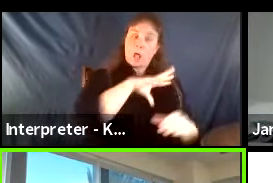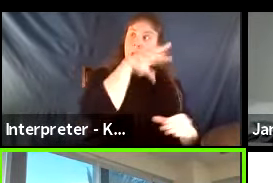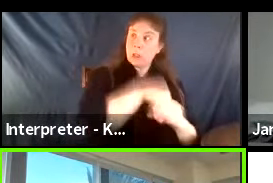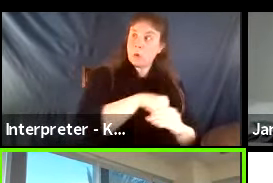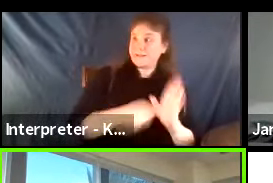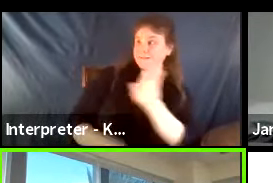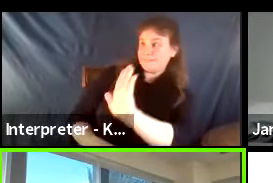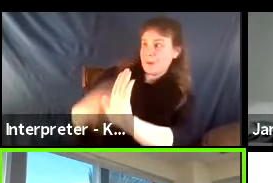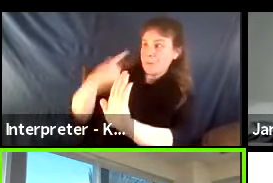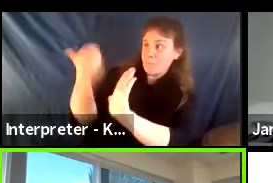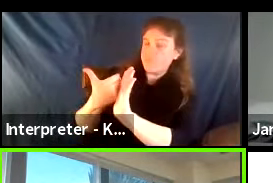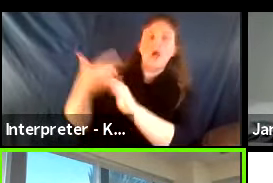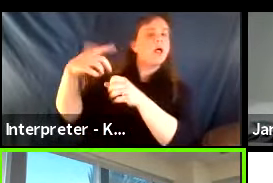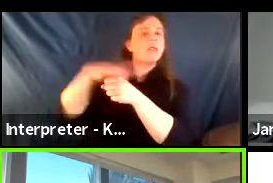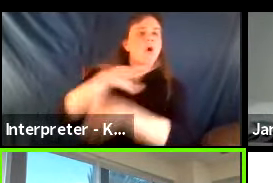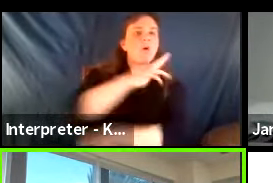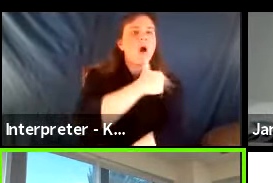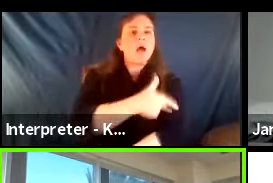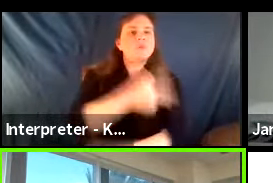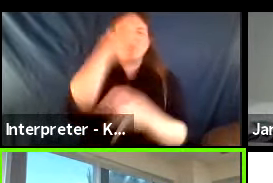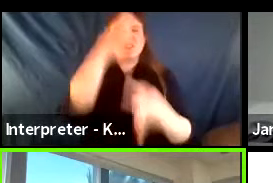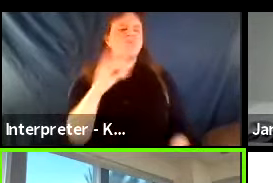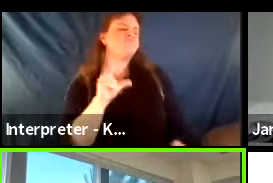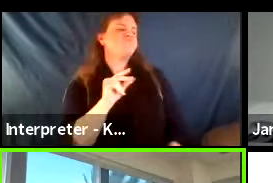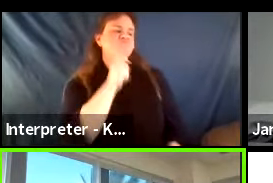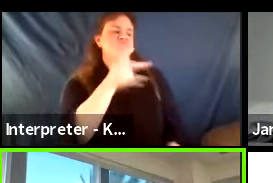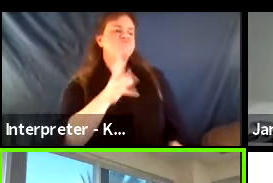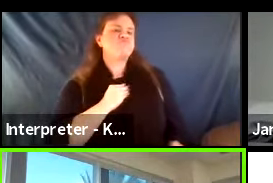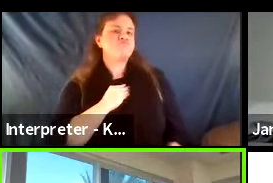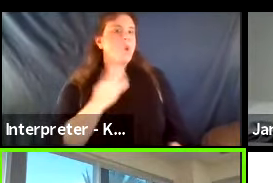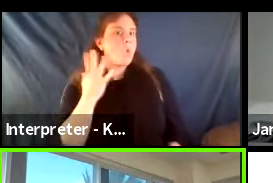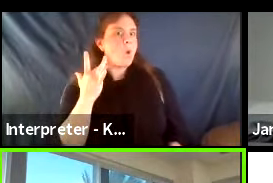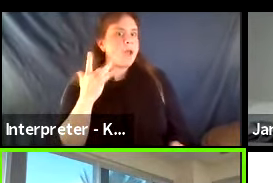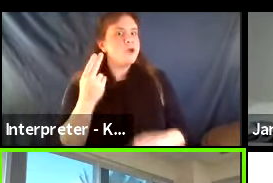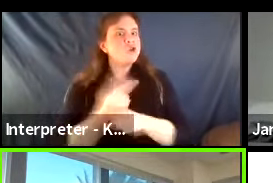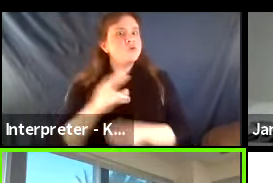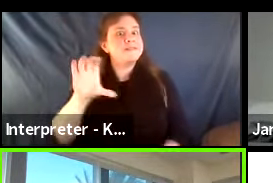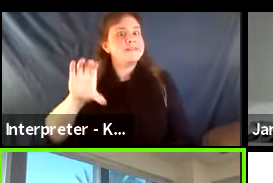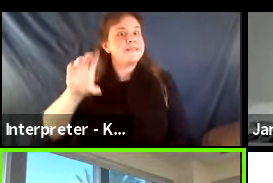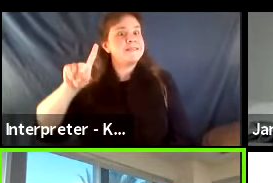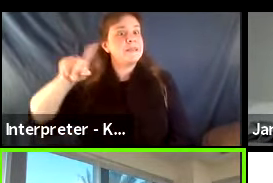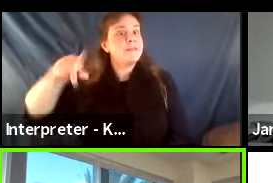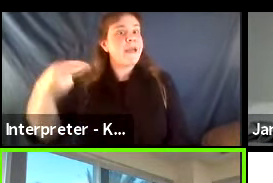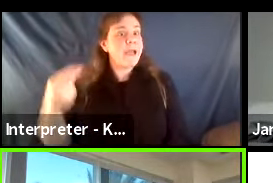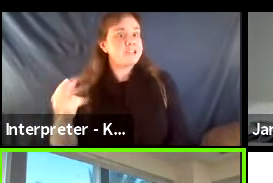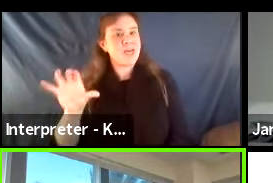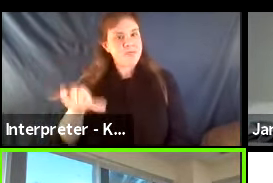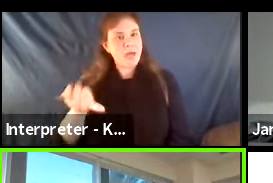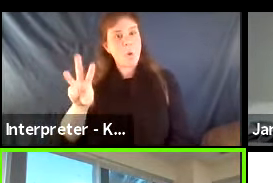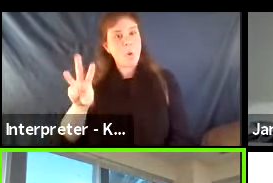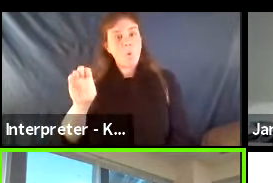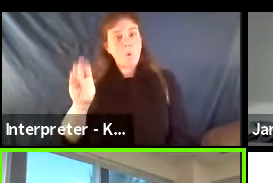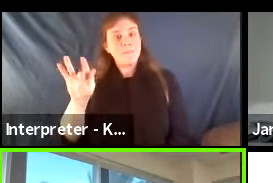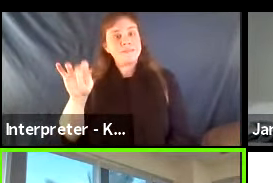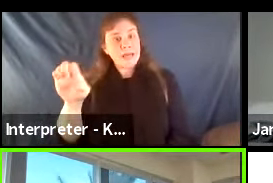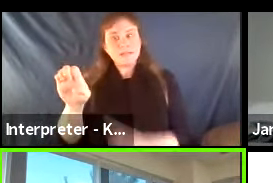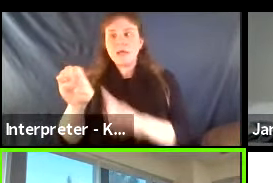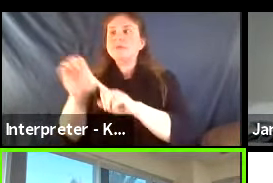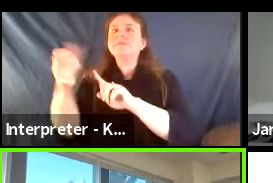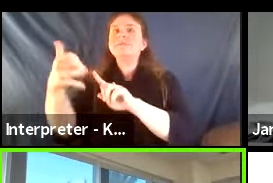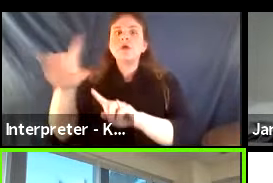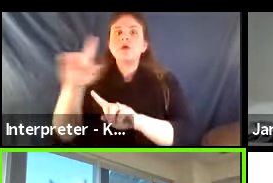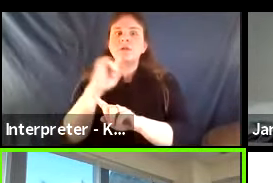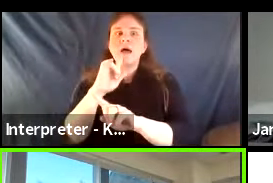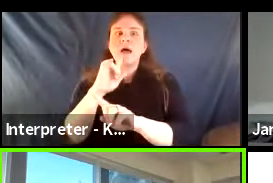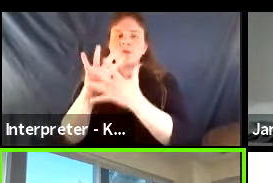or their local public health department because they reference CDPH's website, which still says